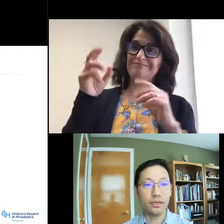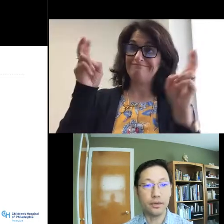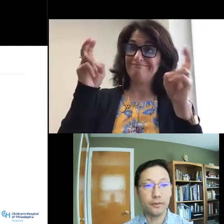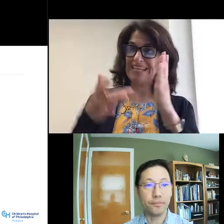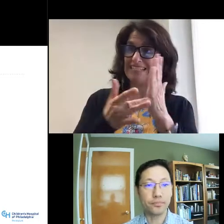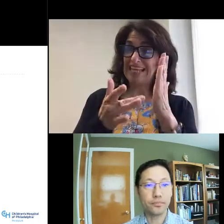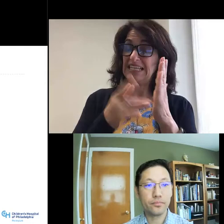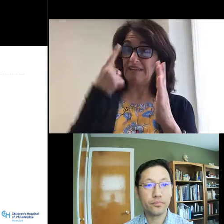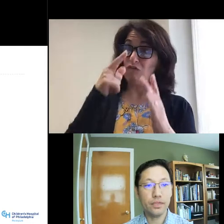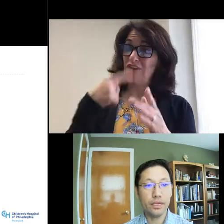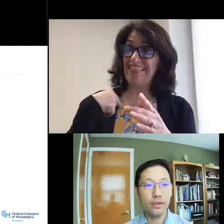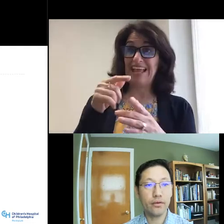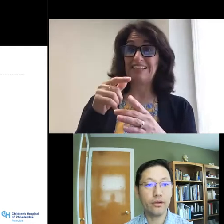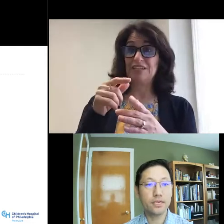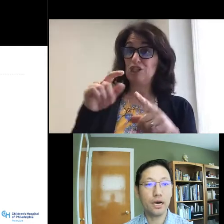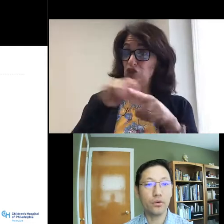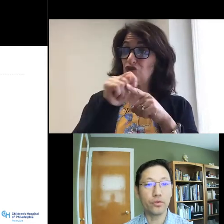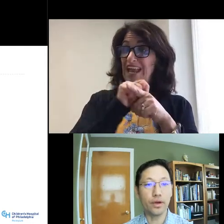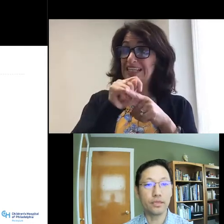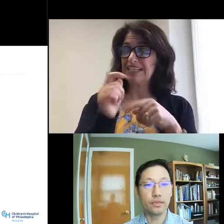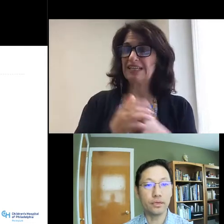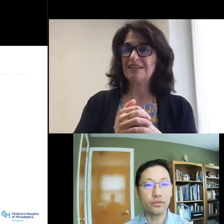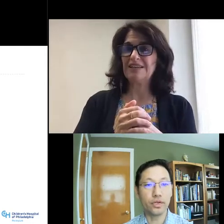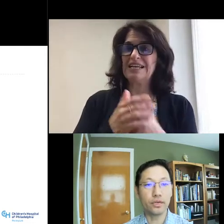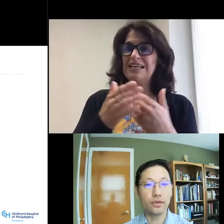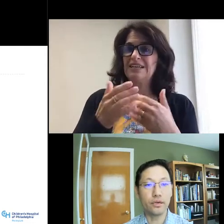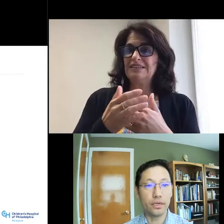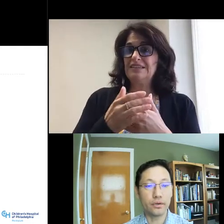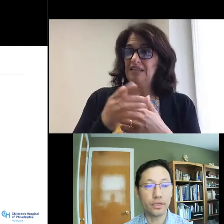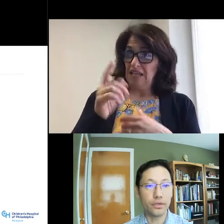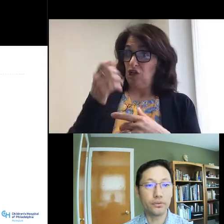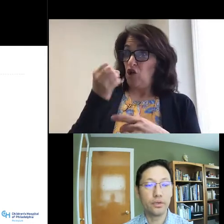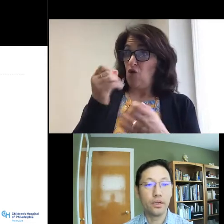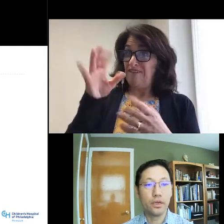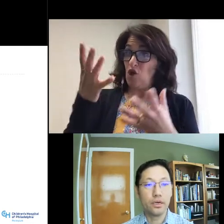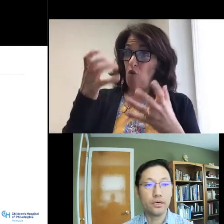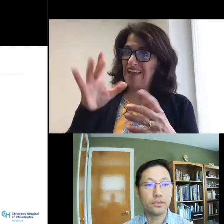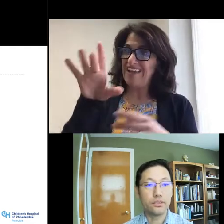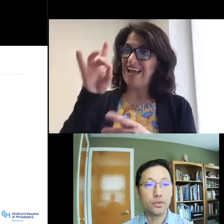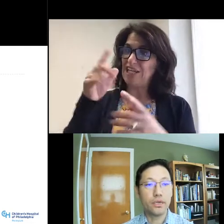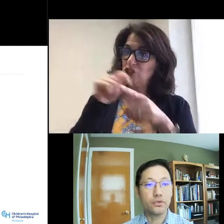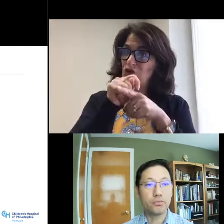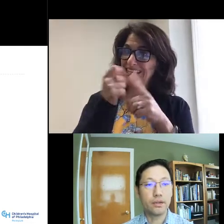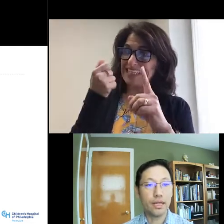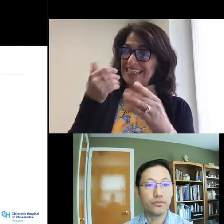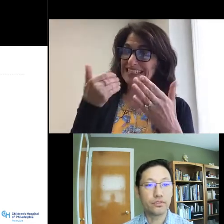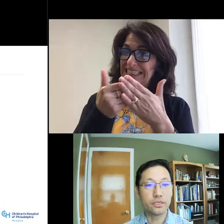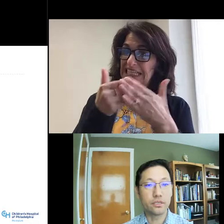training. Here is how we find training near you. So we can go